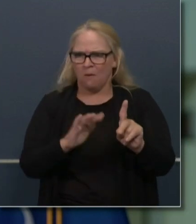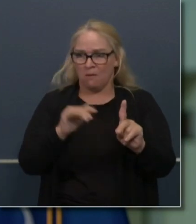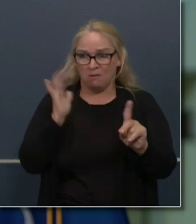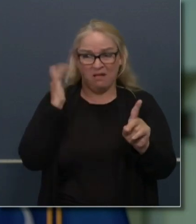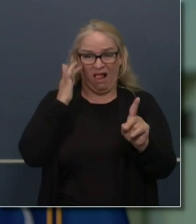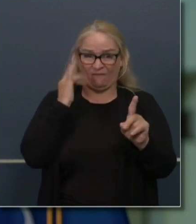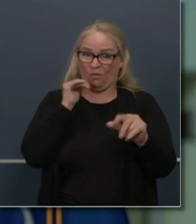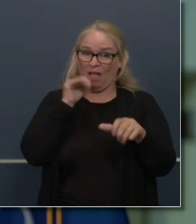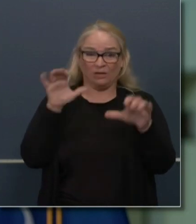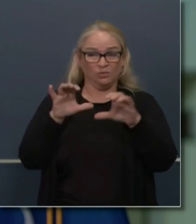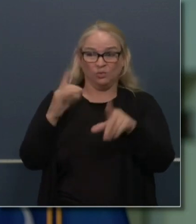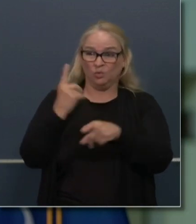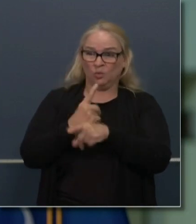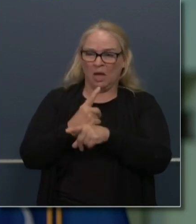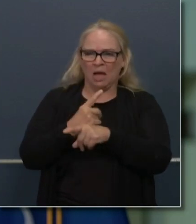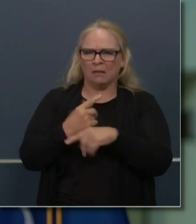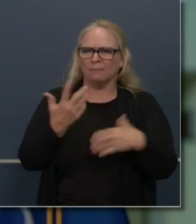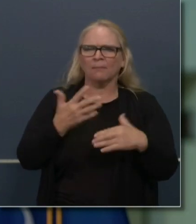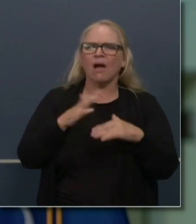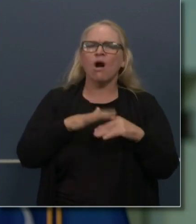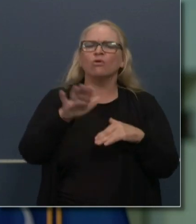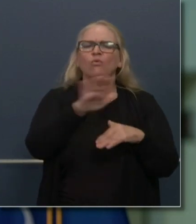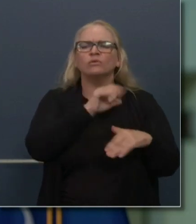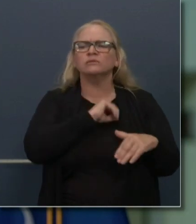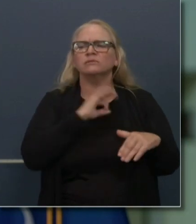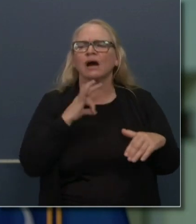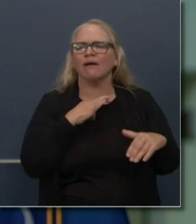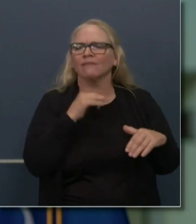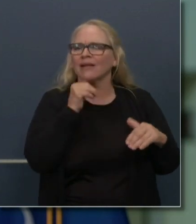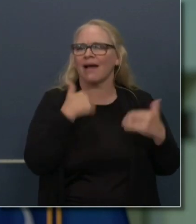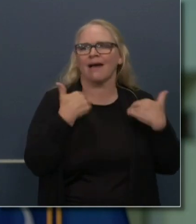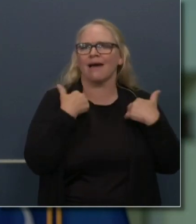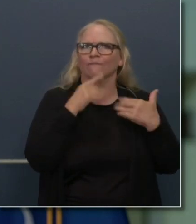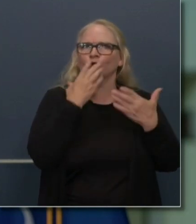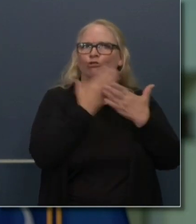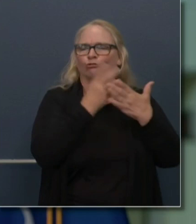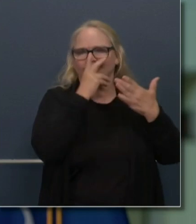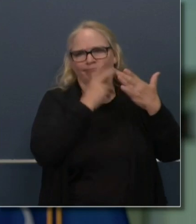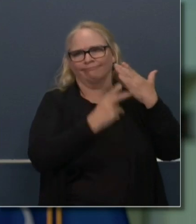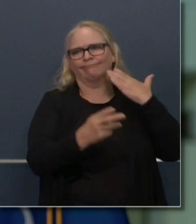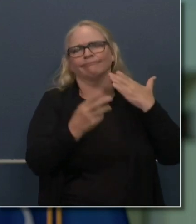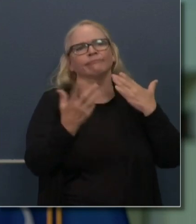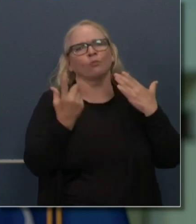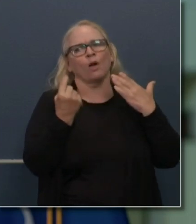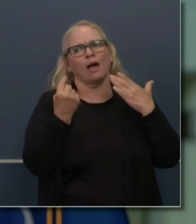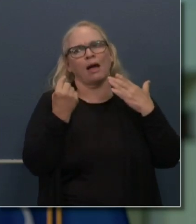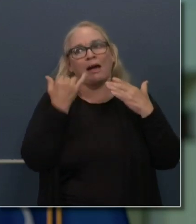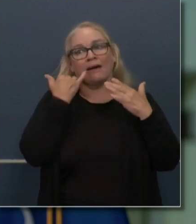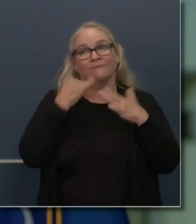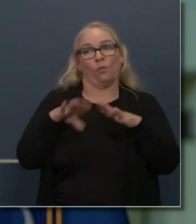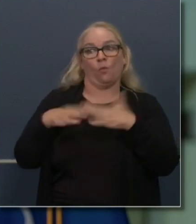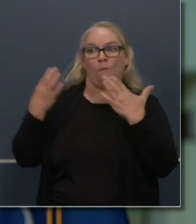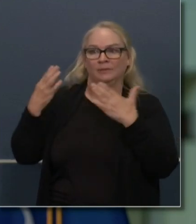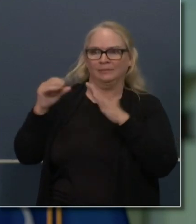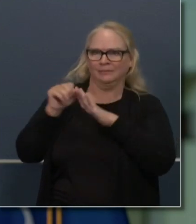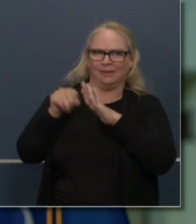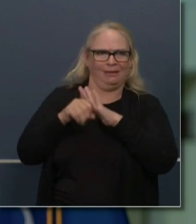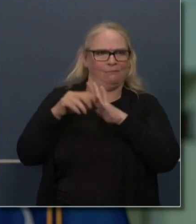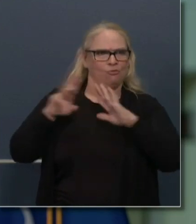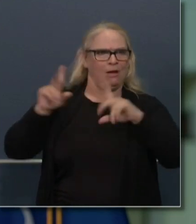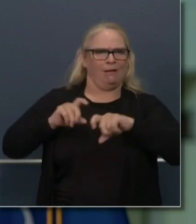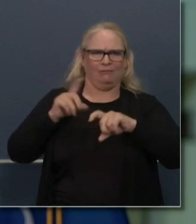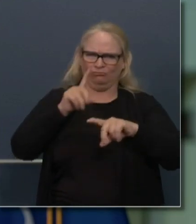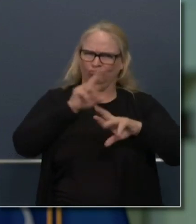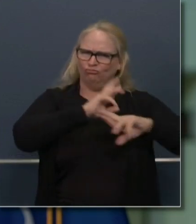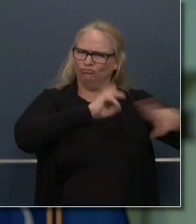on your administration for not having a more realistic projection of what would happen when the state reopened? It's very dynamic, the disease. It's